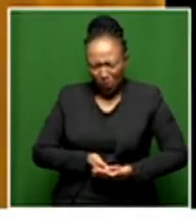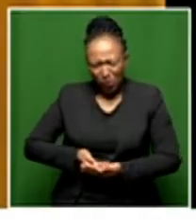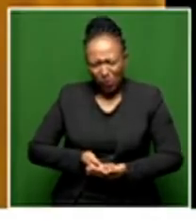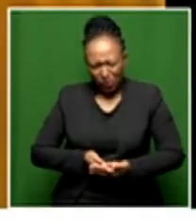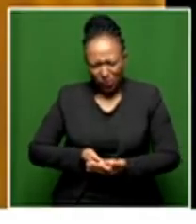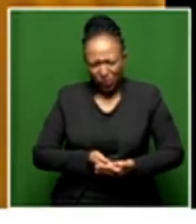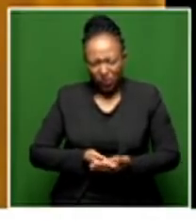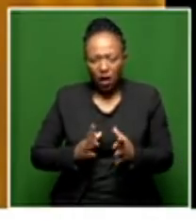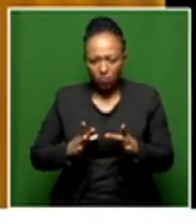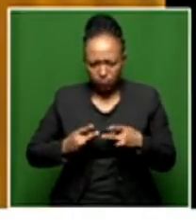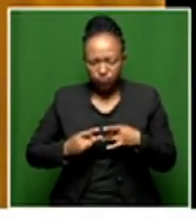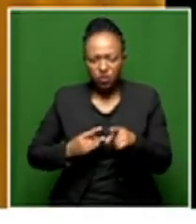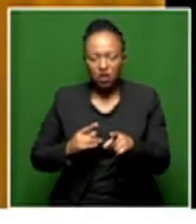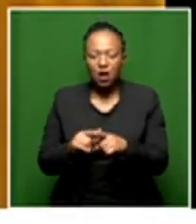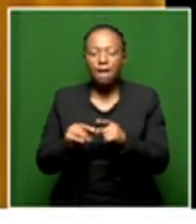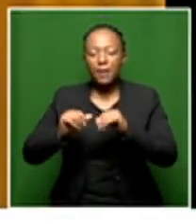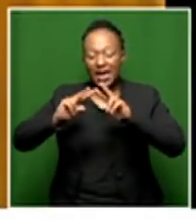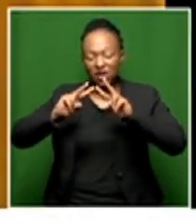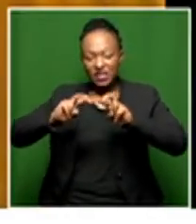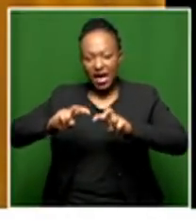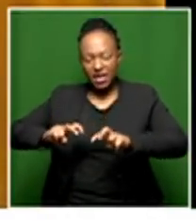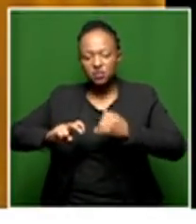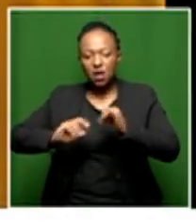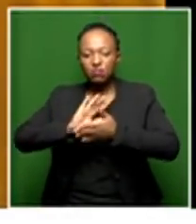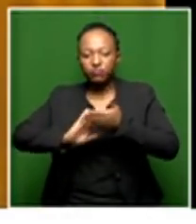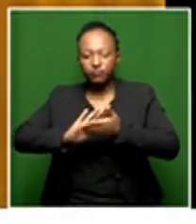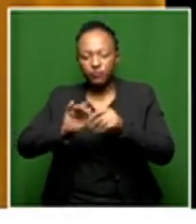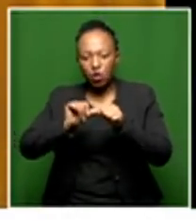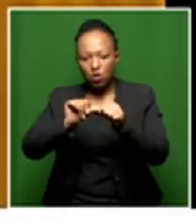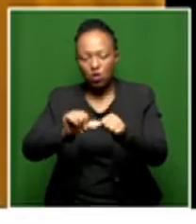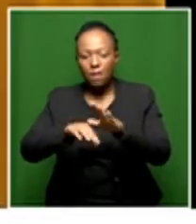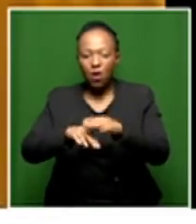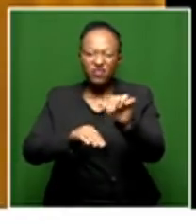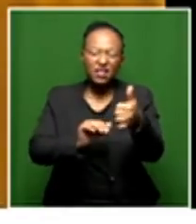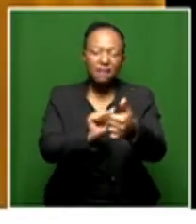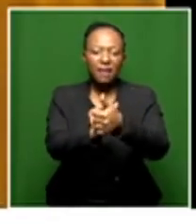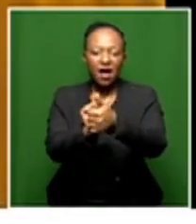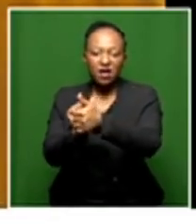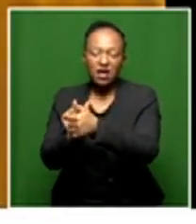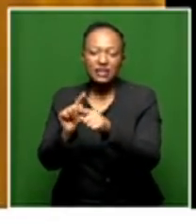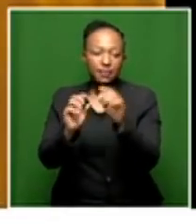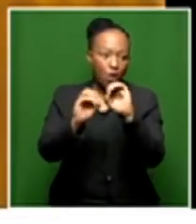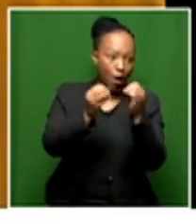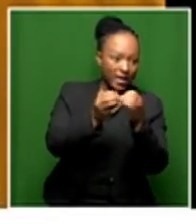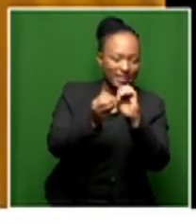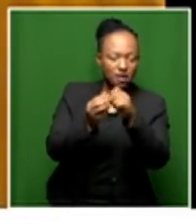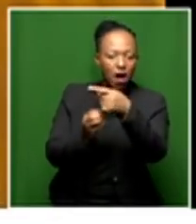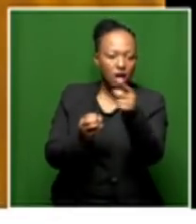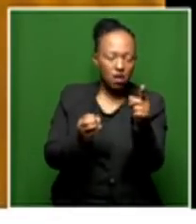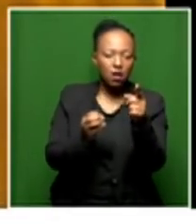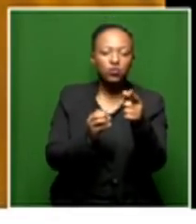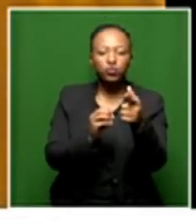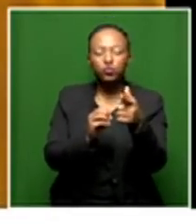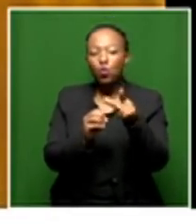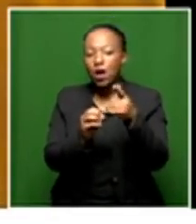this instance. Yeah. So there are studies ongoing with other partners and other organizations that deal